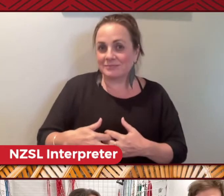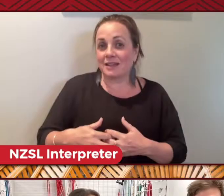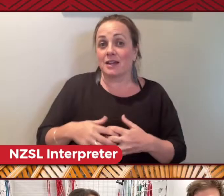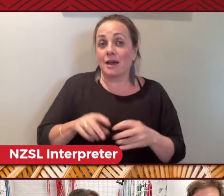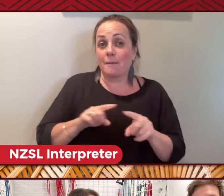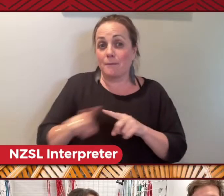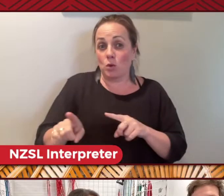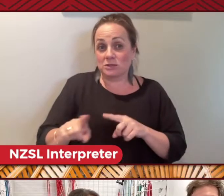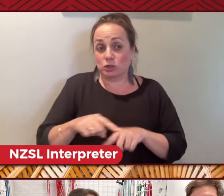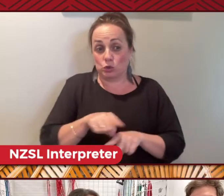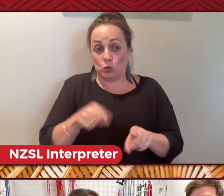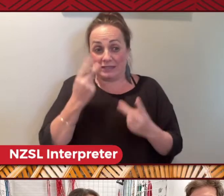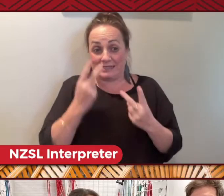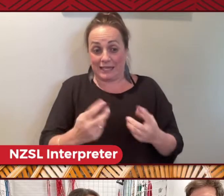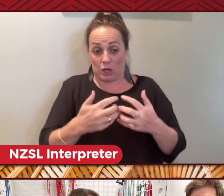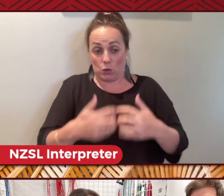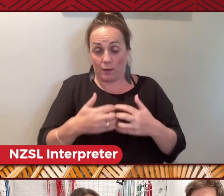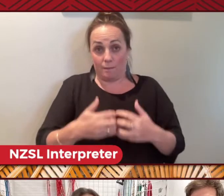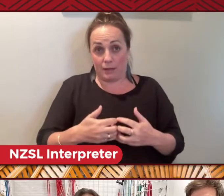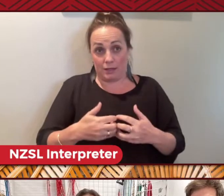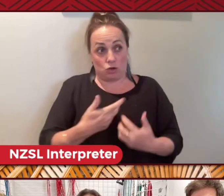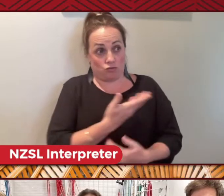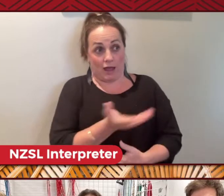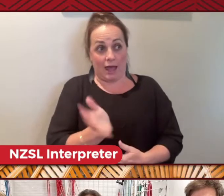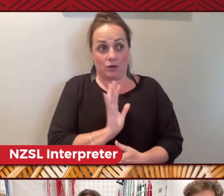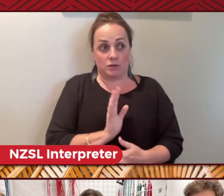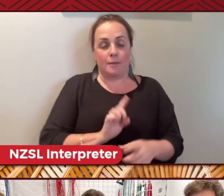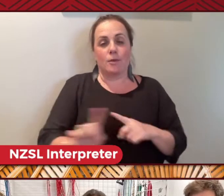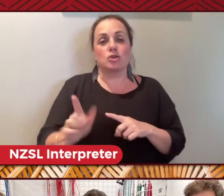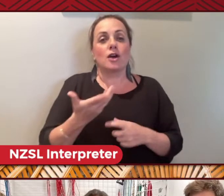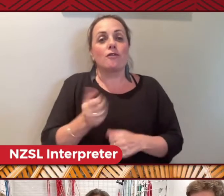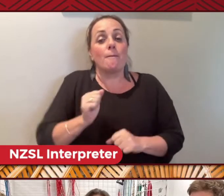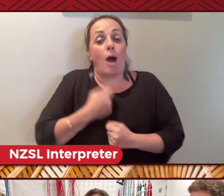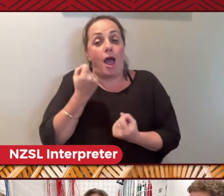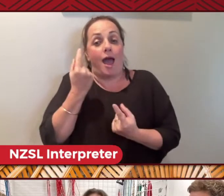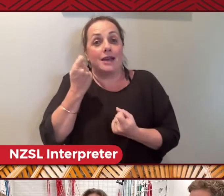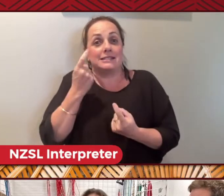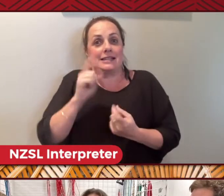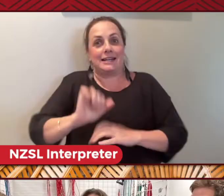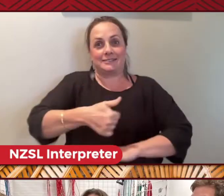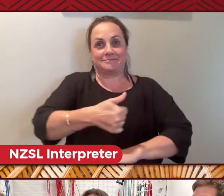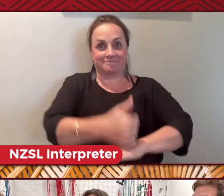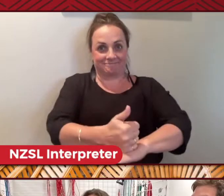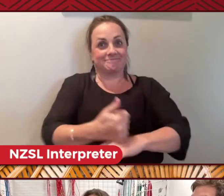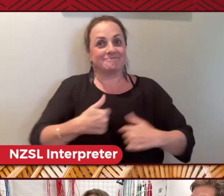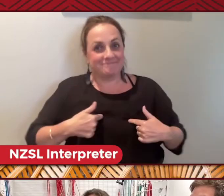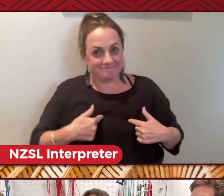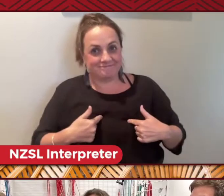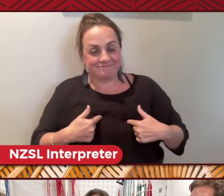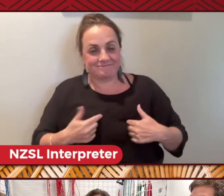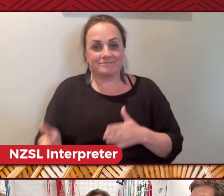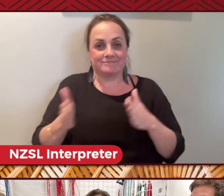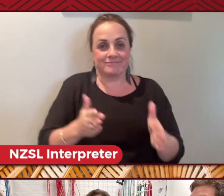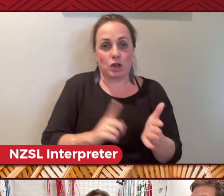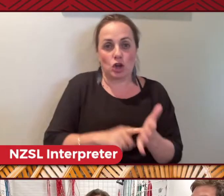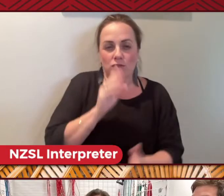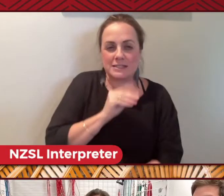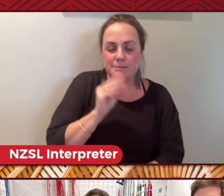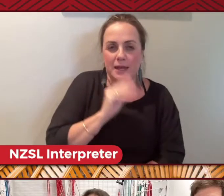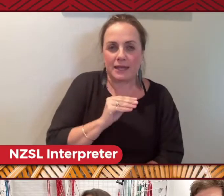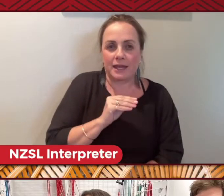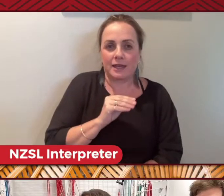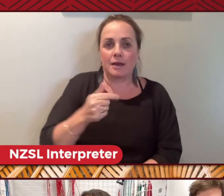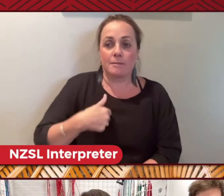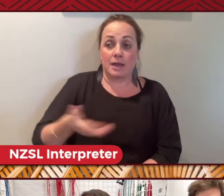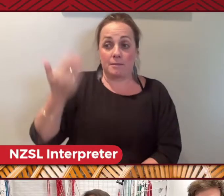So yeah. And Lauren speaking. So probably coming before Centre of Movement, my training